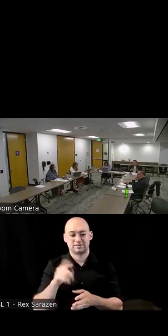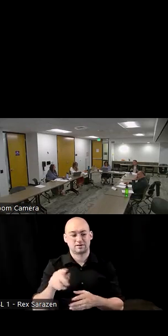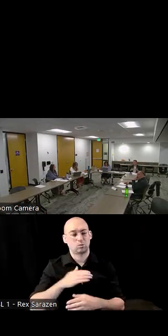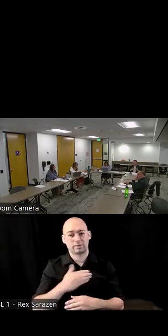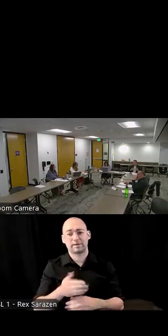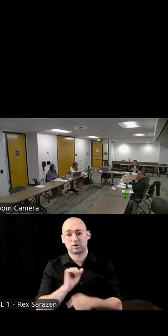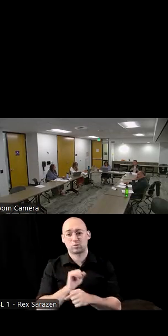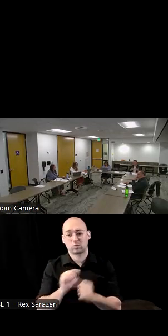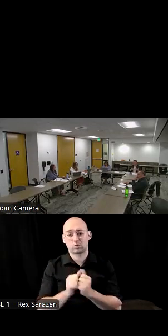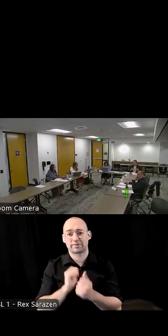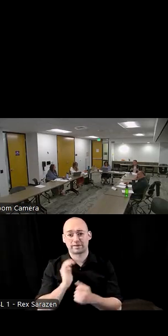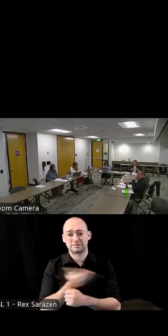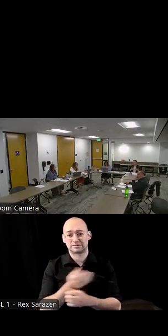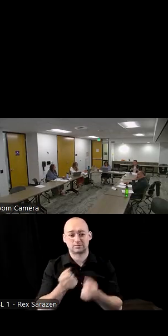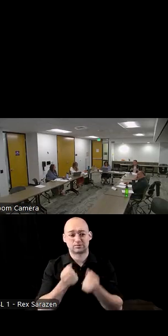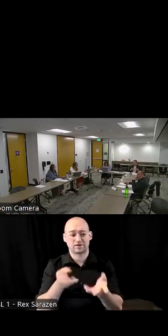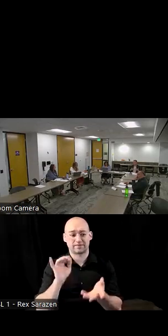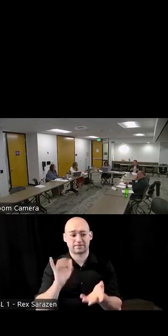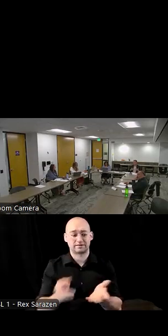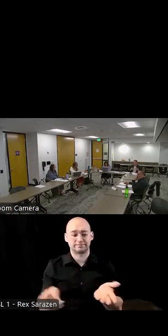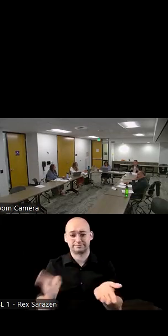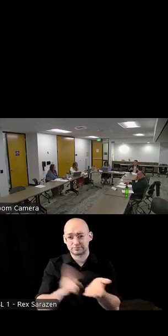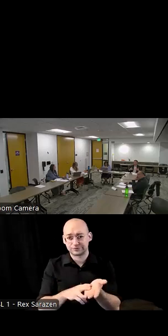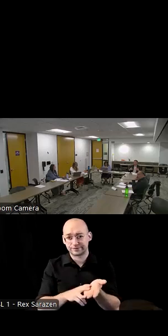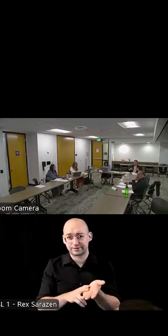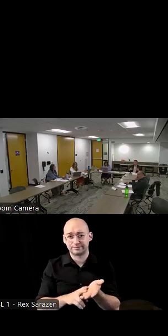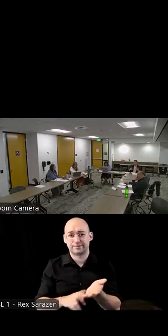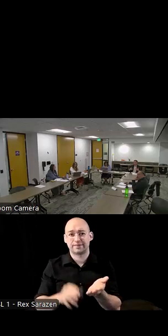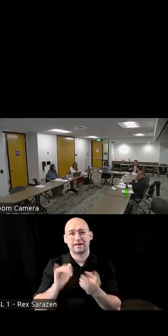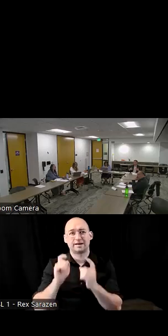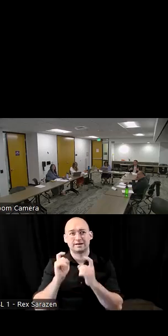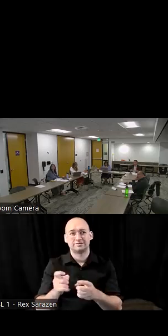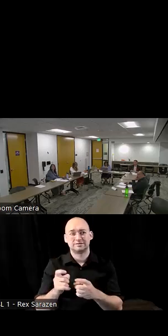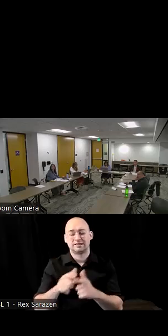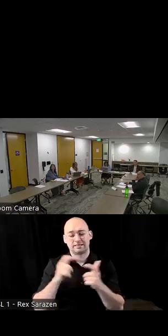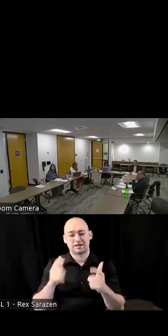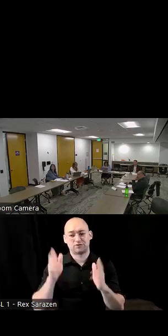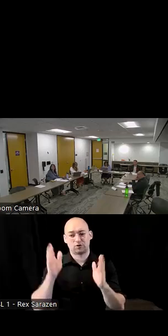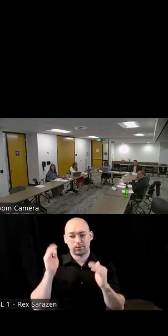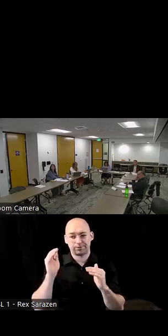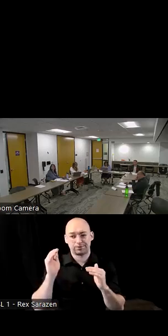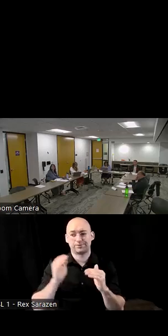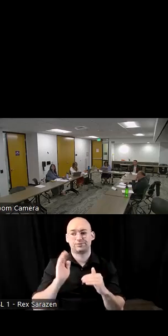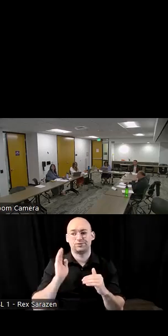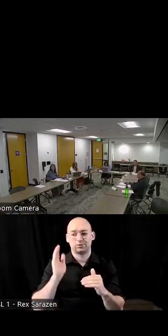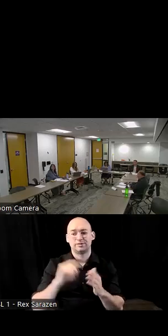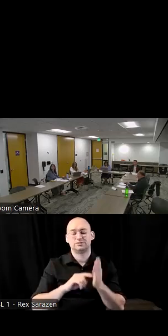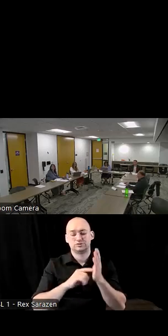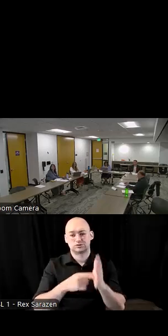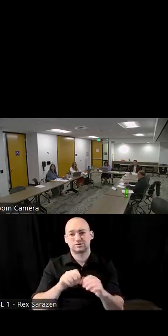provide this via contract. So that gives us a lot of hope that we would be able to launch this